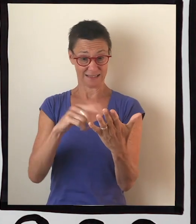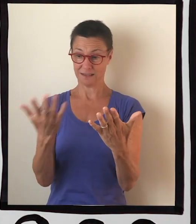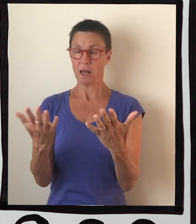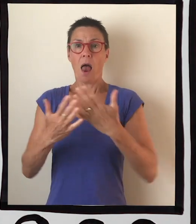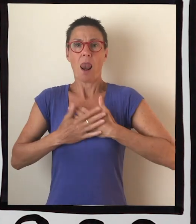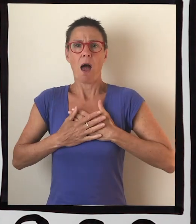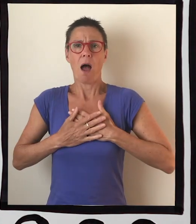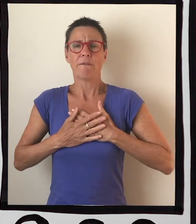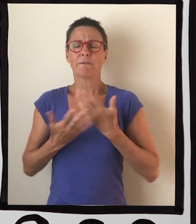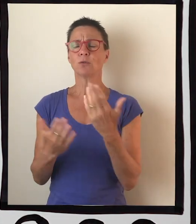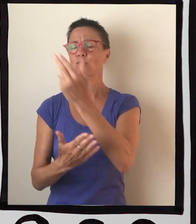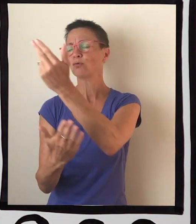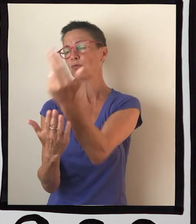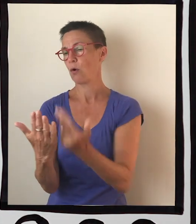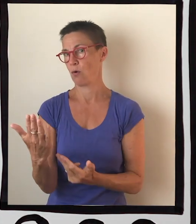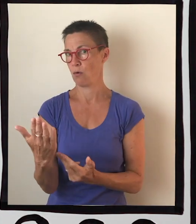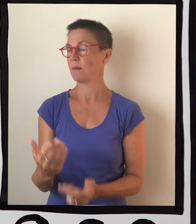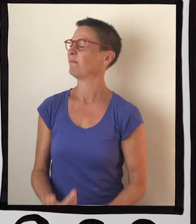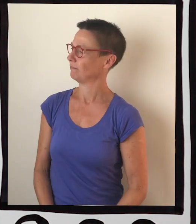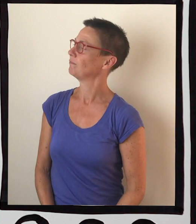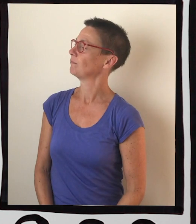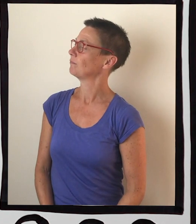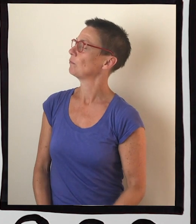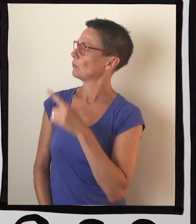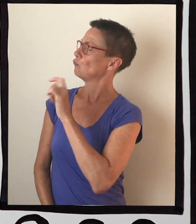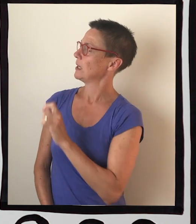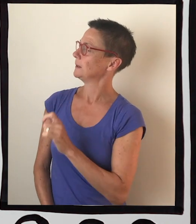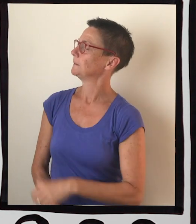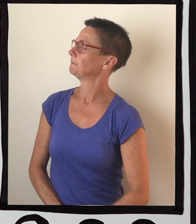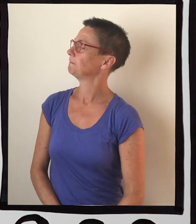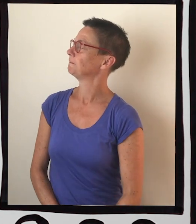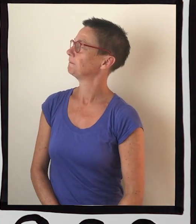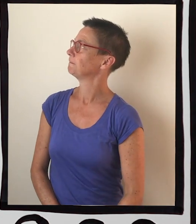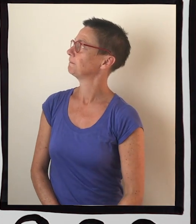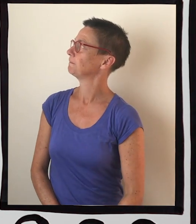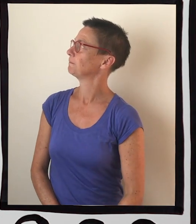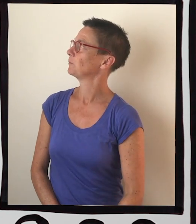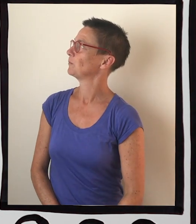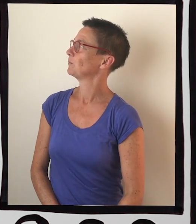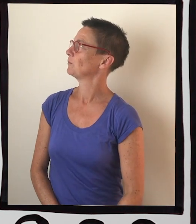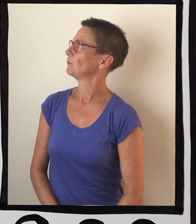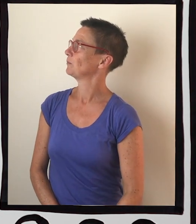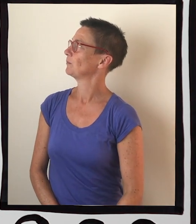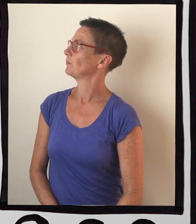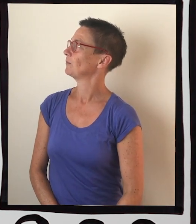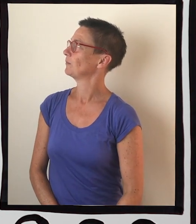these are the hands that love to draw. Okay, these are the hands that love